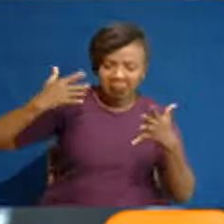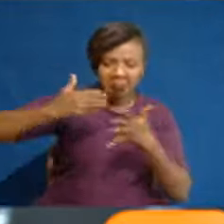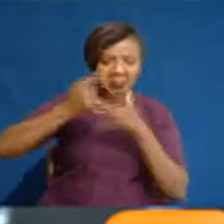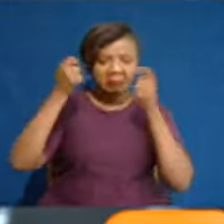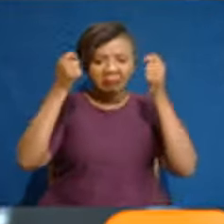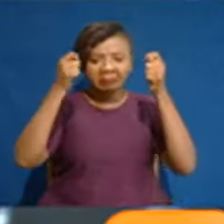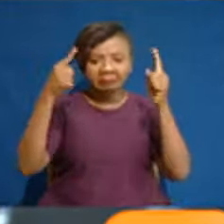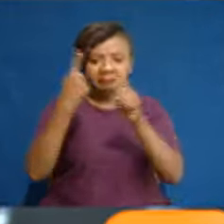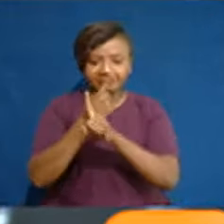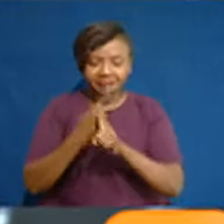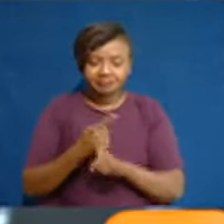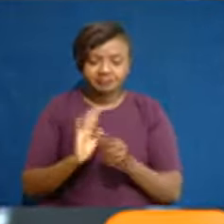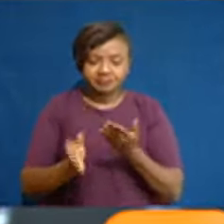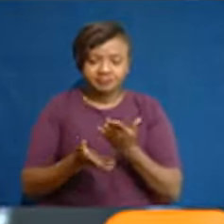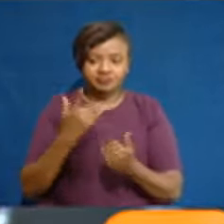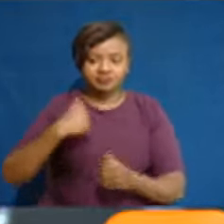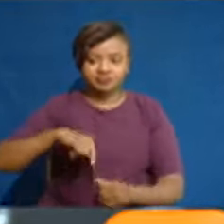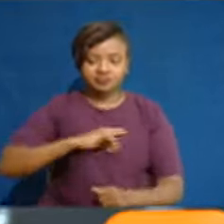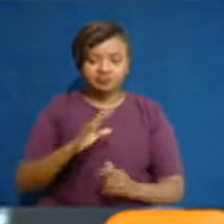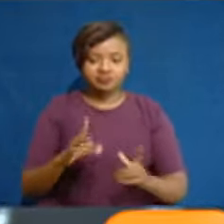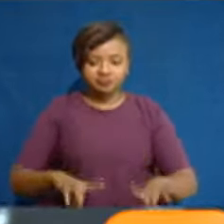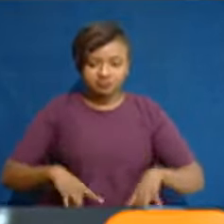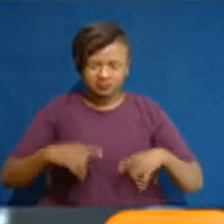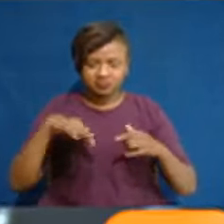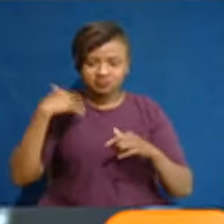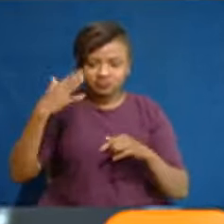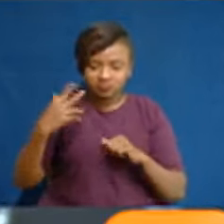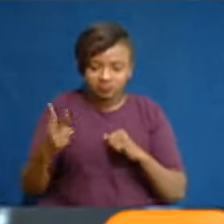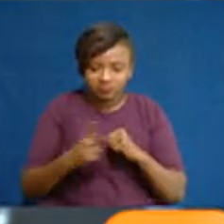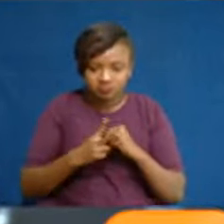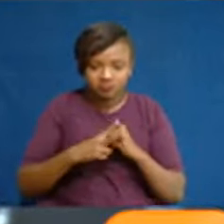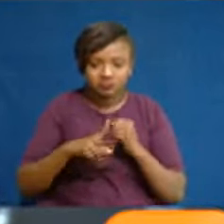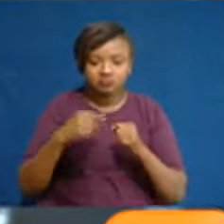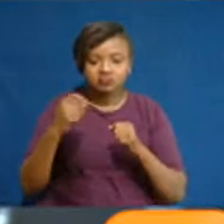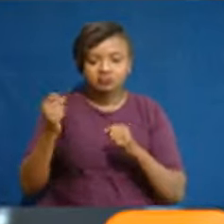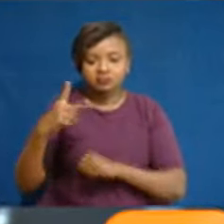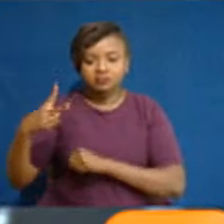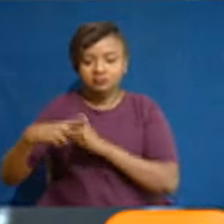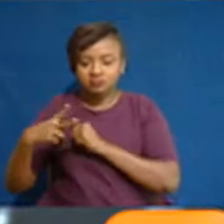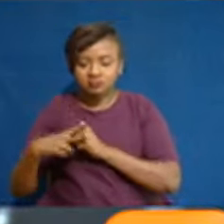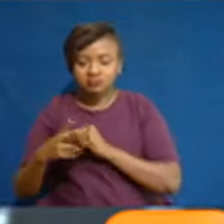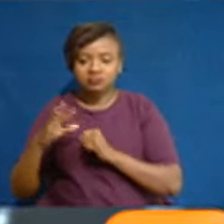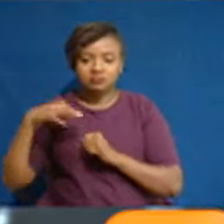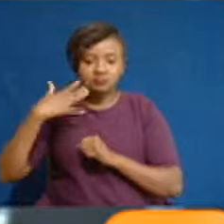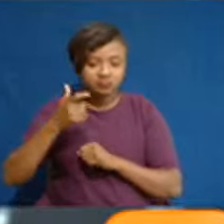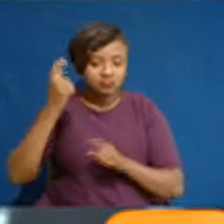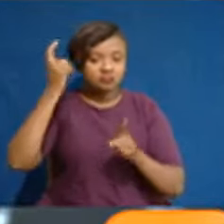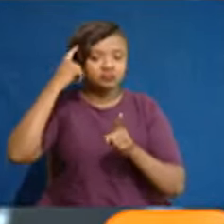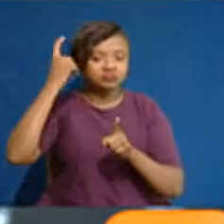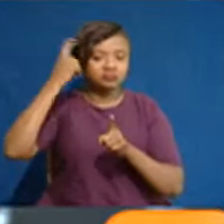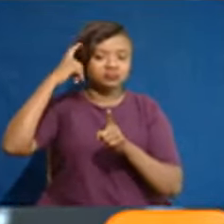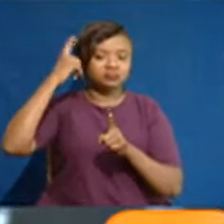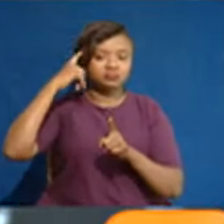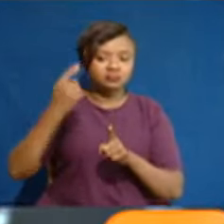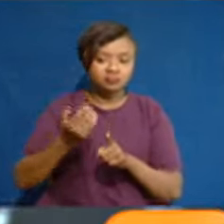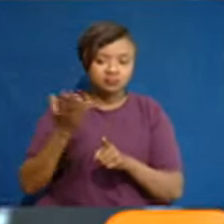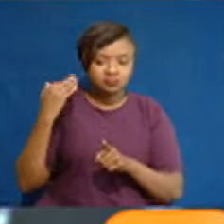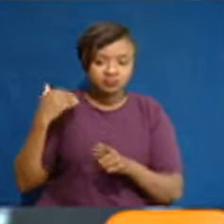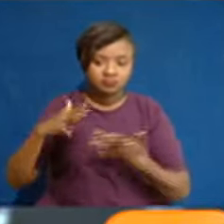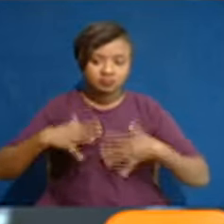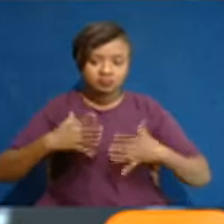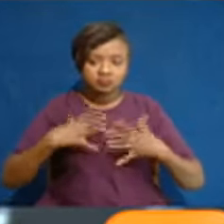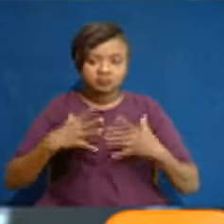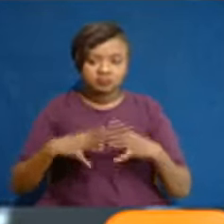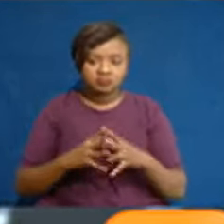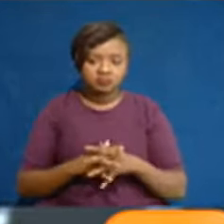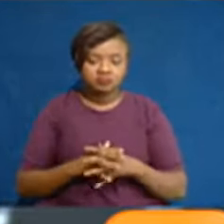to the marches of our lives. You know, every 7th of July, you know, there were protests reminding every single person, you know, awakening the consciousness of people to realize